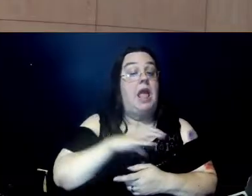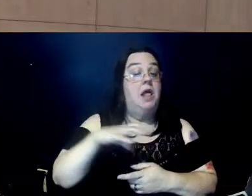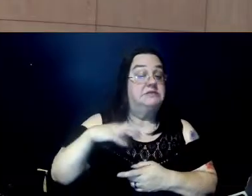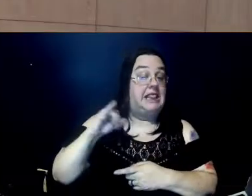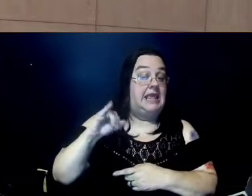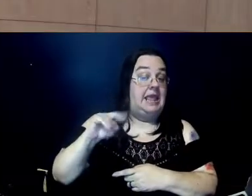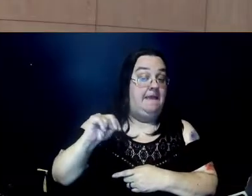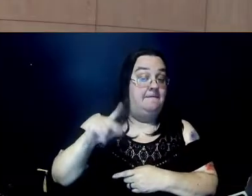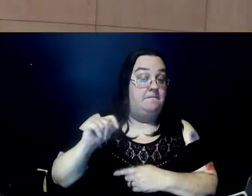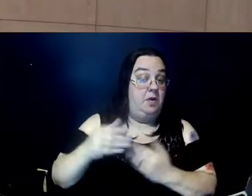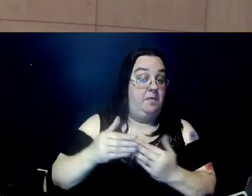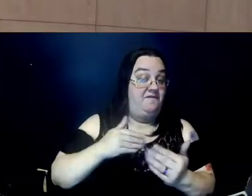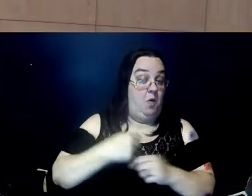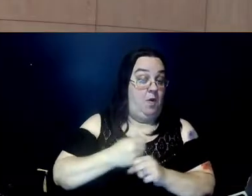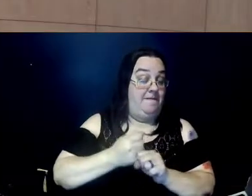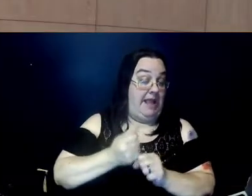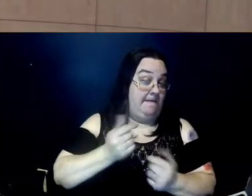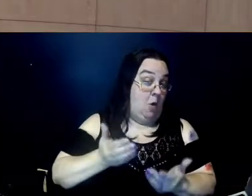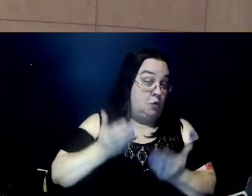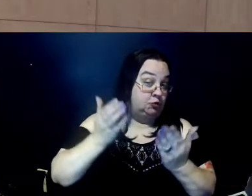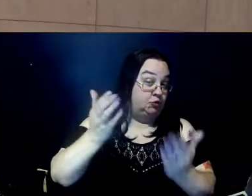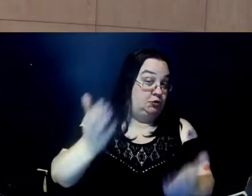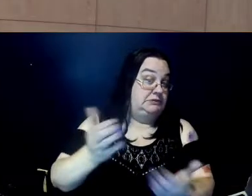do a motion?